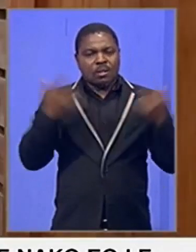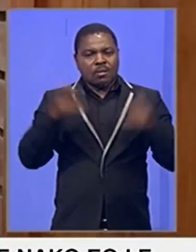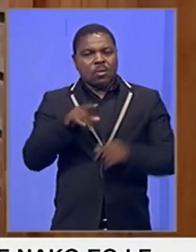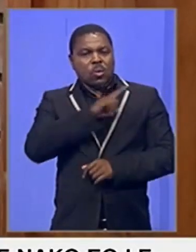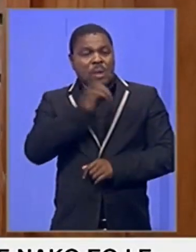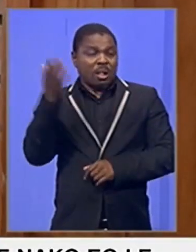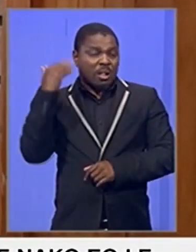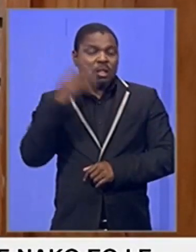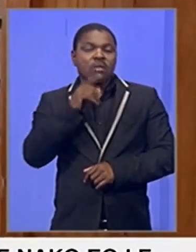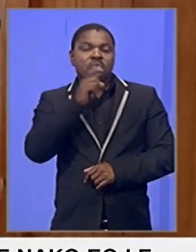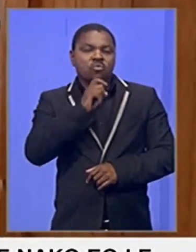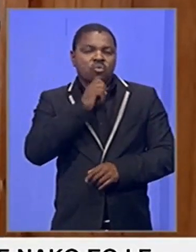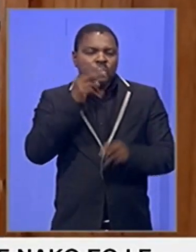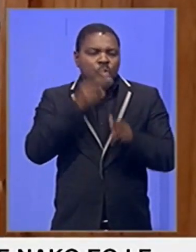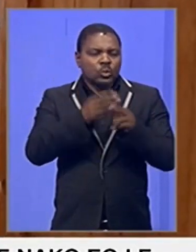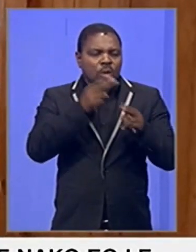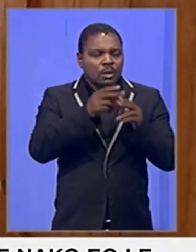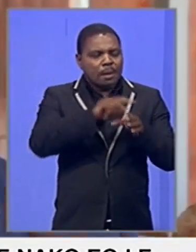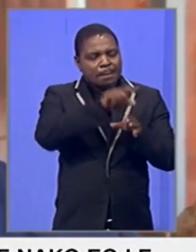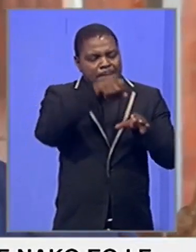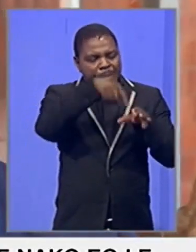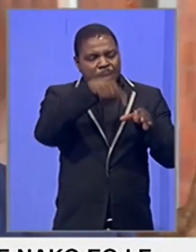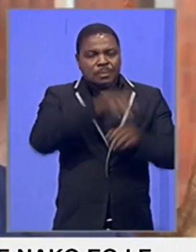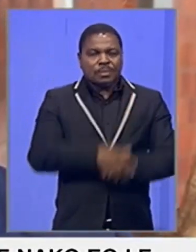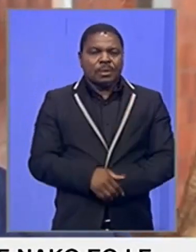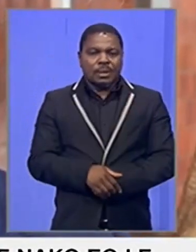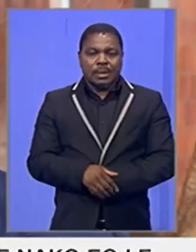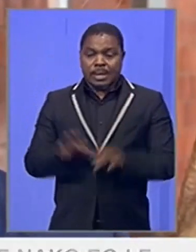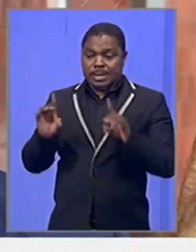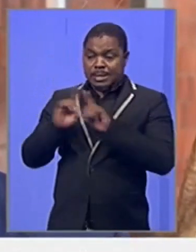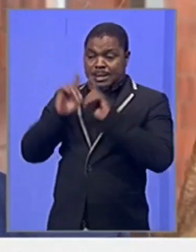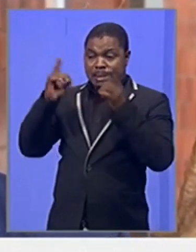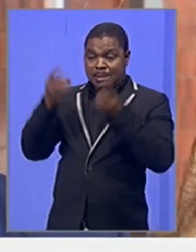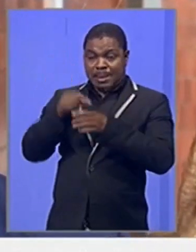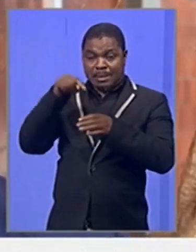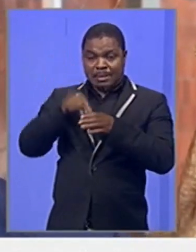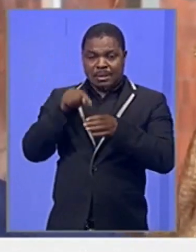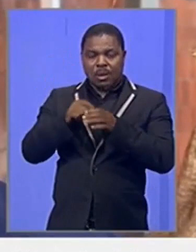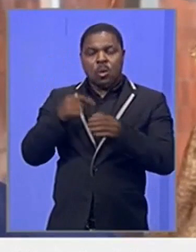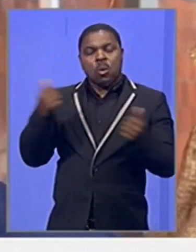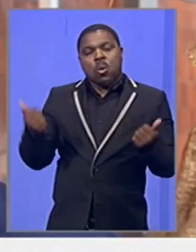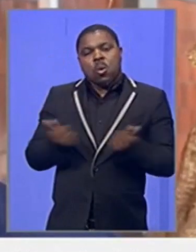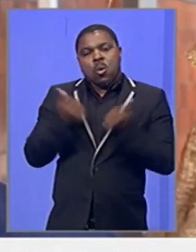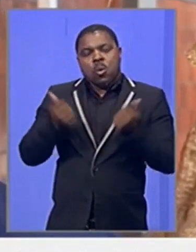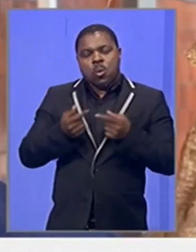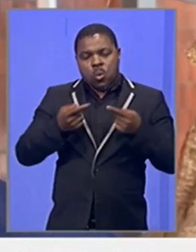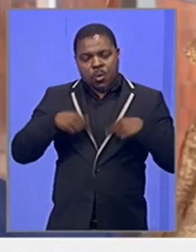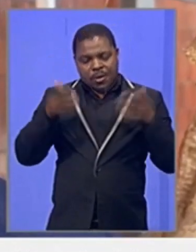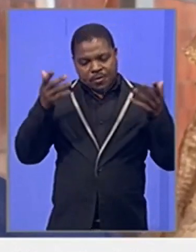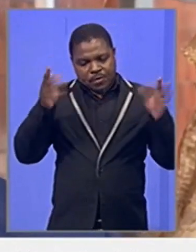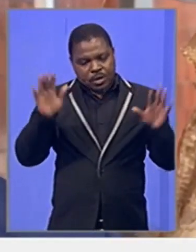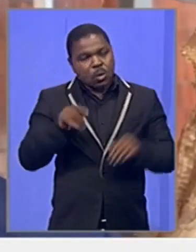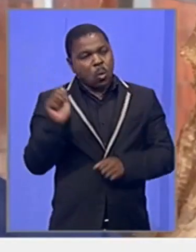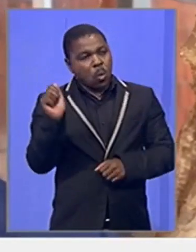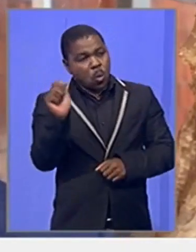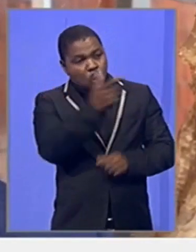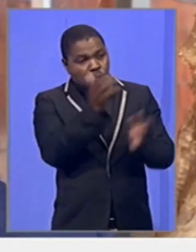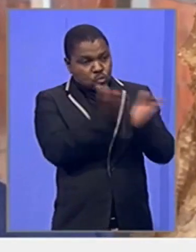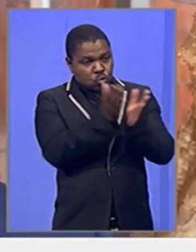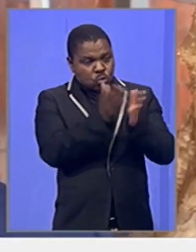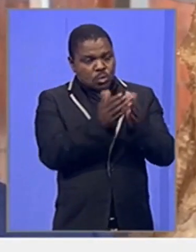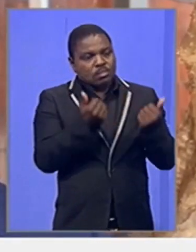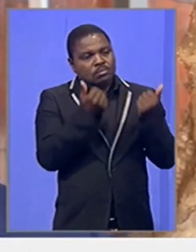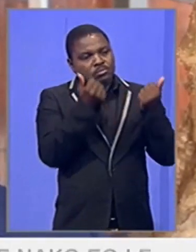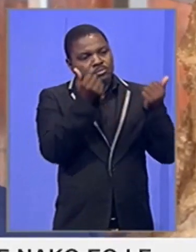ba ne ba dirisa dintlwana boithusetso tsa dikhuti. As the department, we've already allocated all the schools to